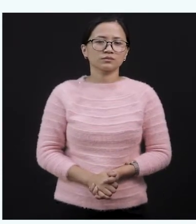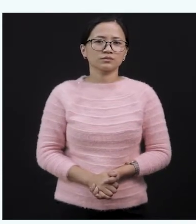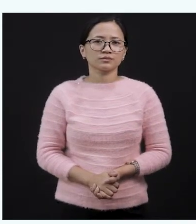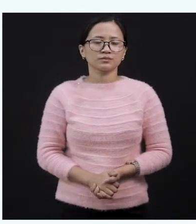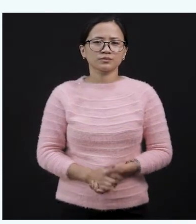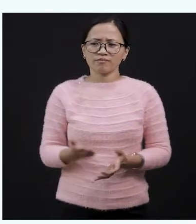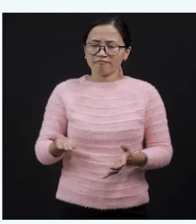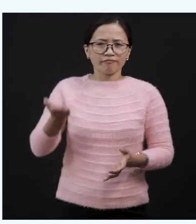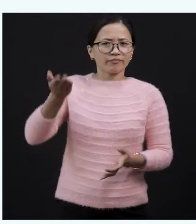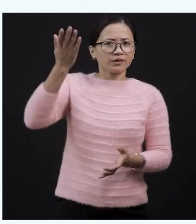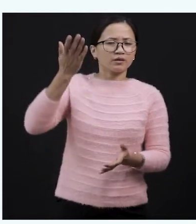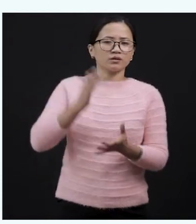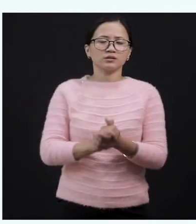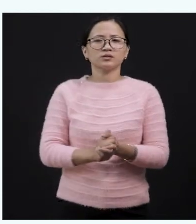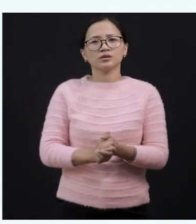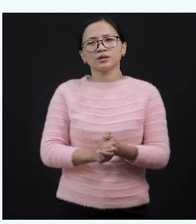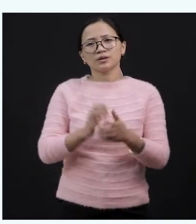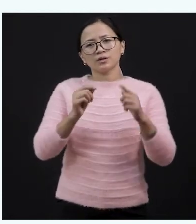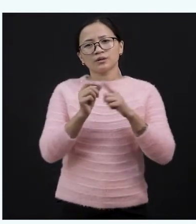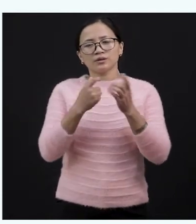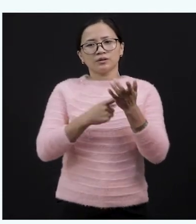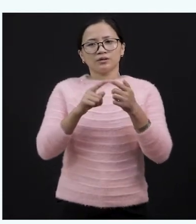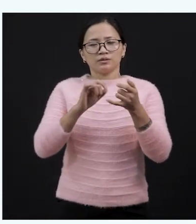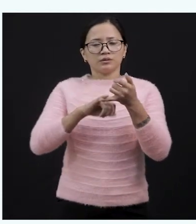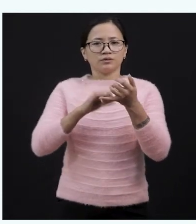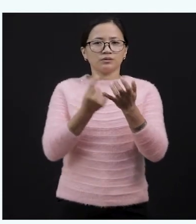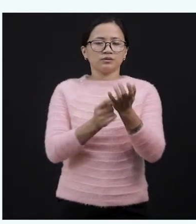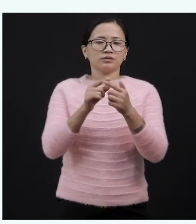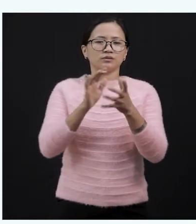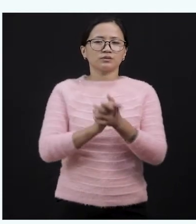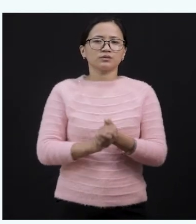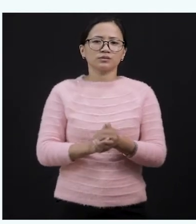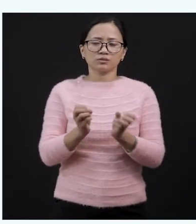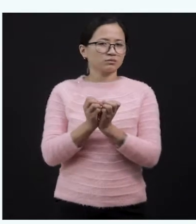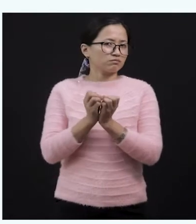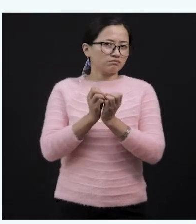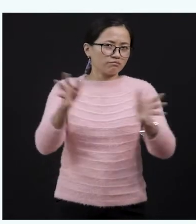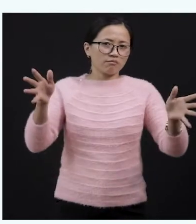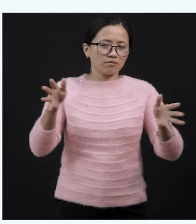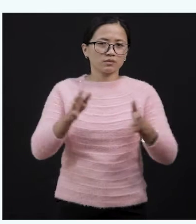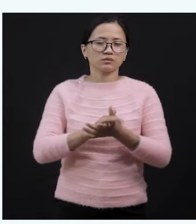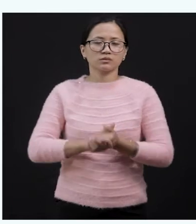because of high pressure inside this balloon, it will burst.